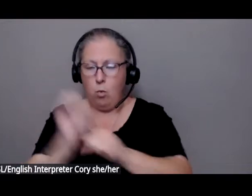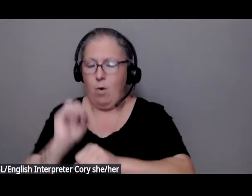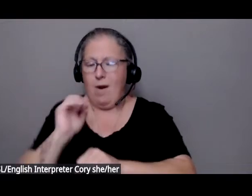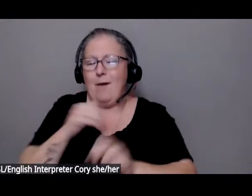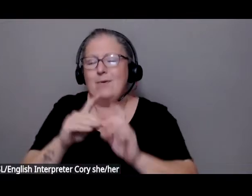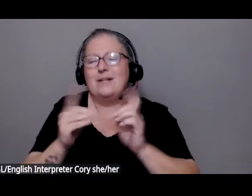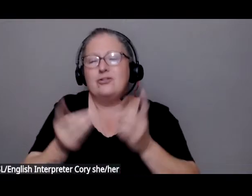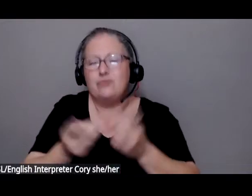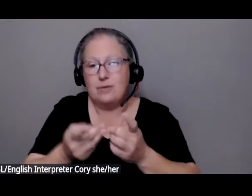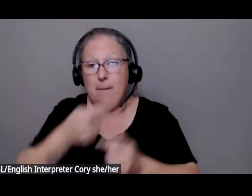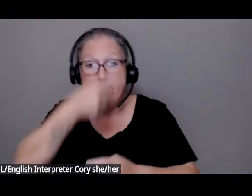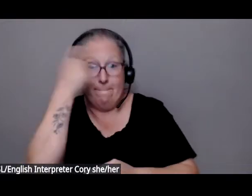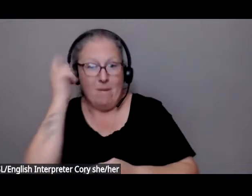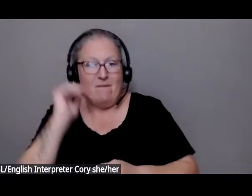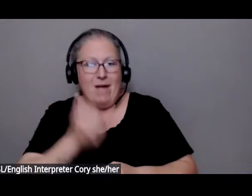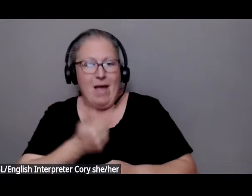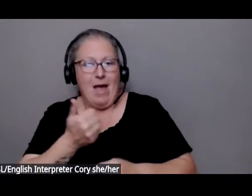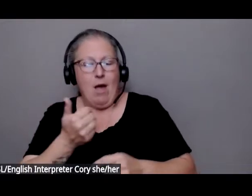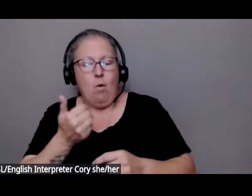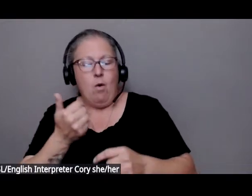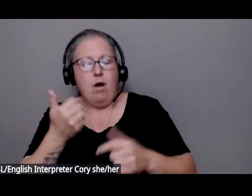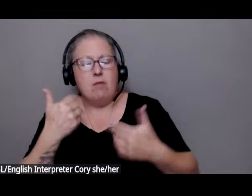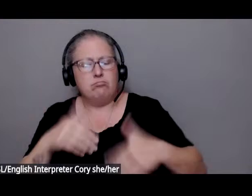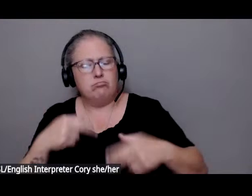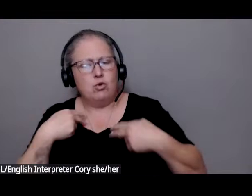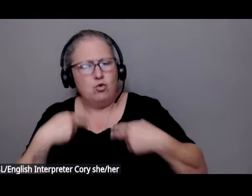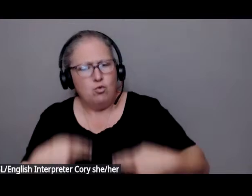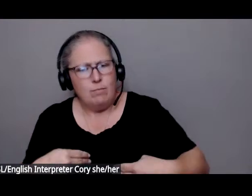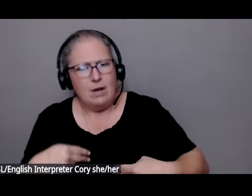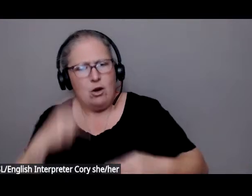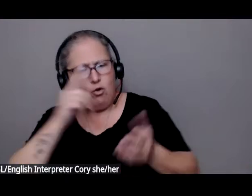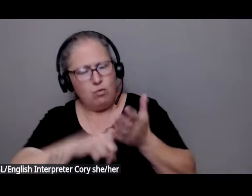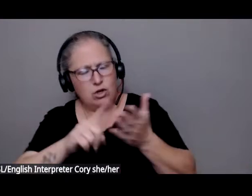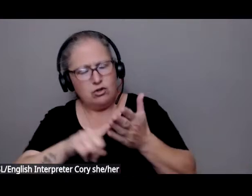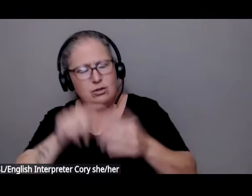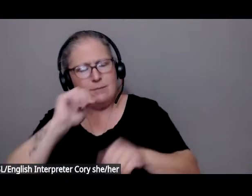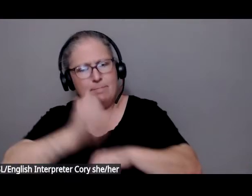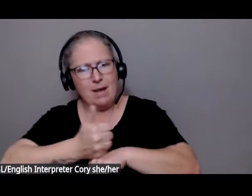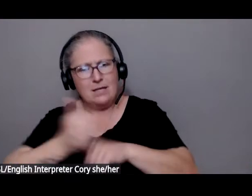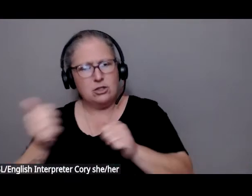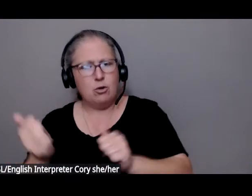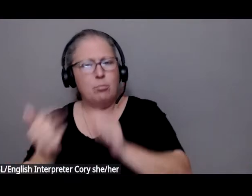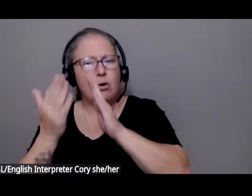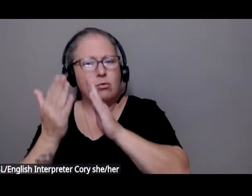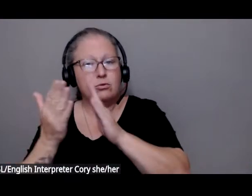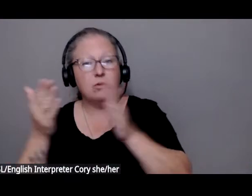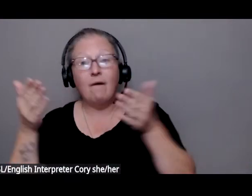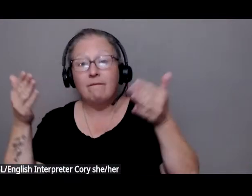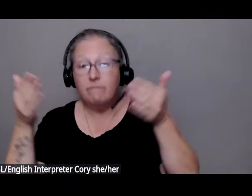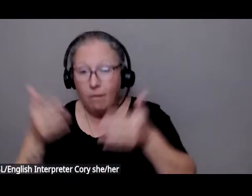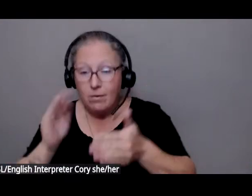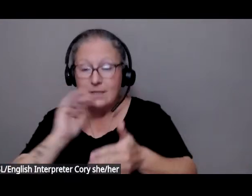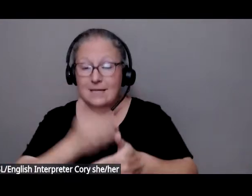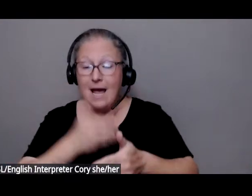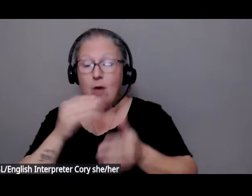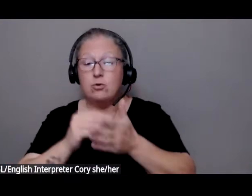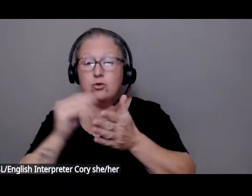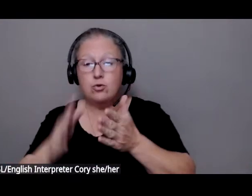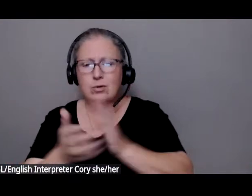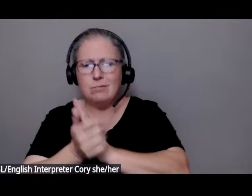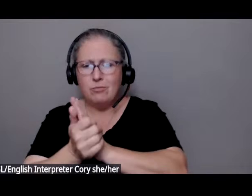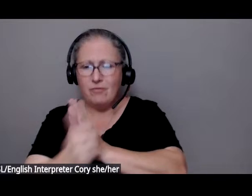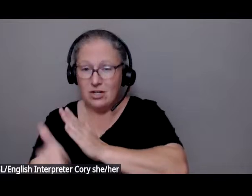district because of our humanizing and research-based approach that focuses on our students' proficiency